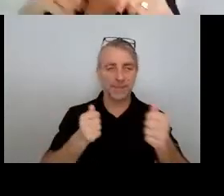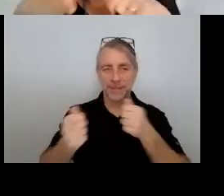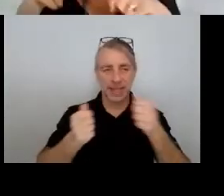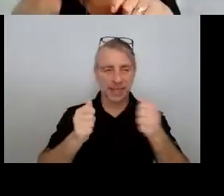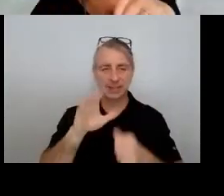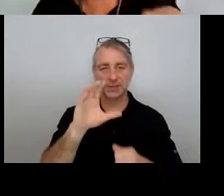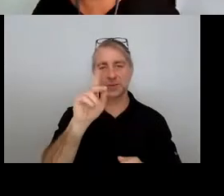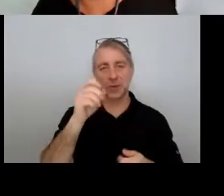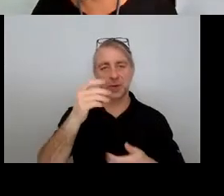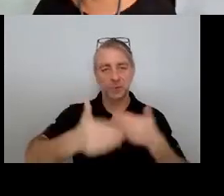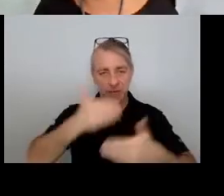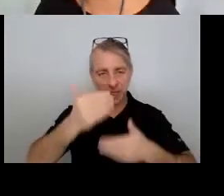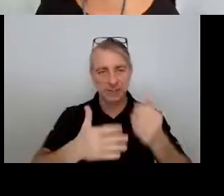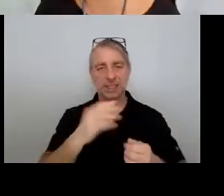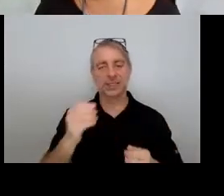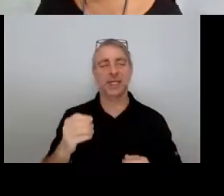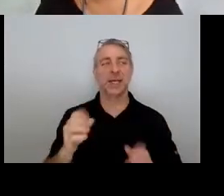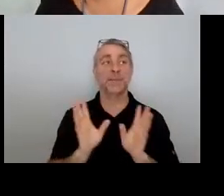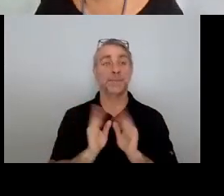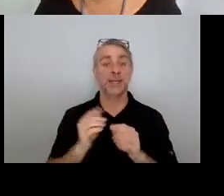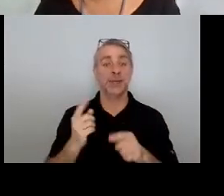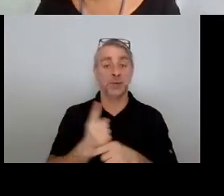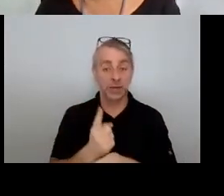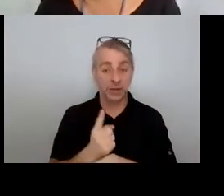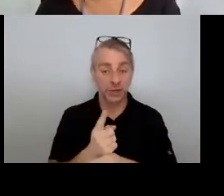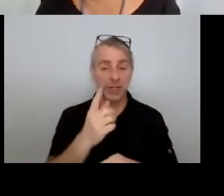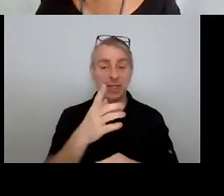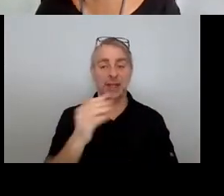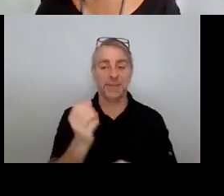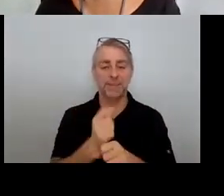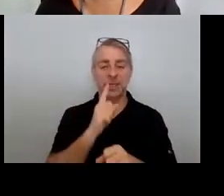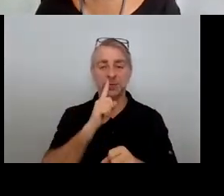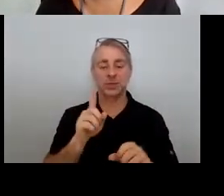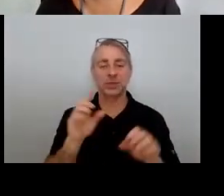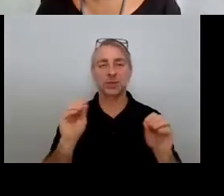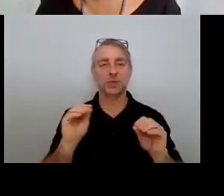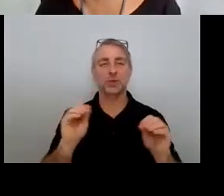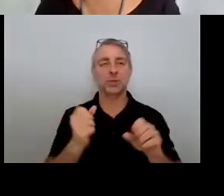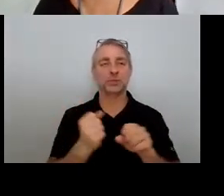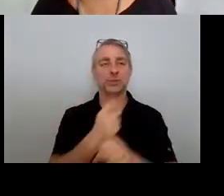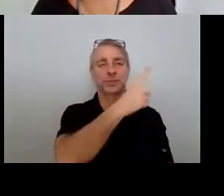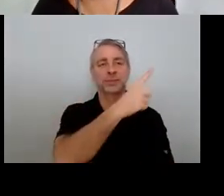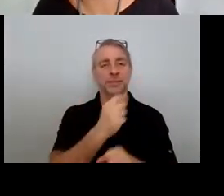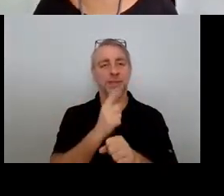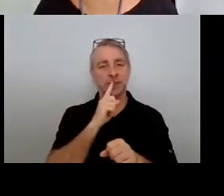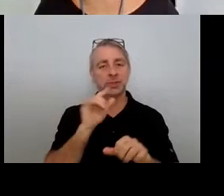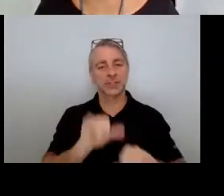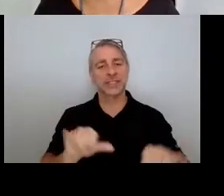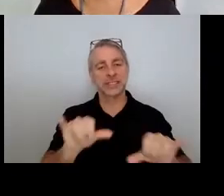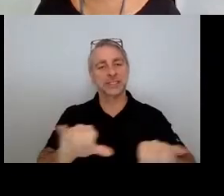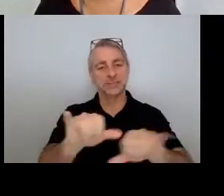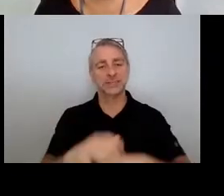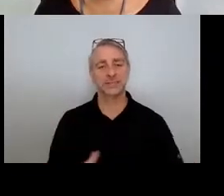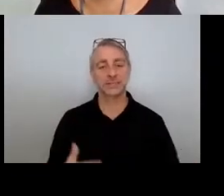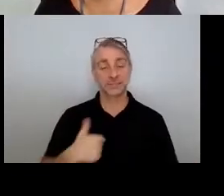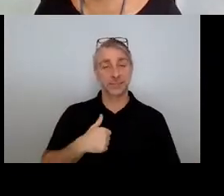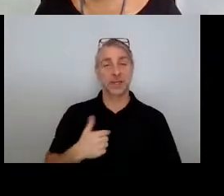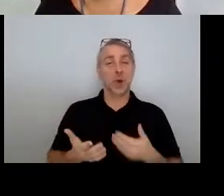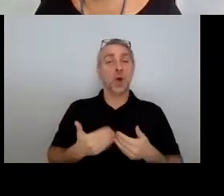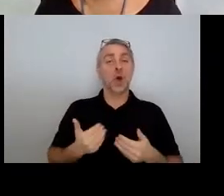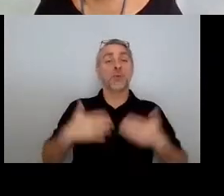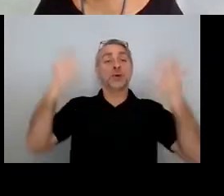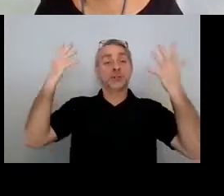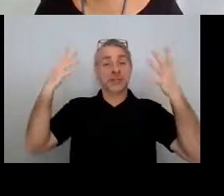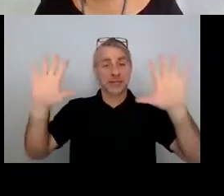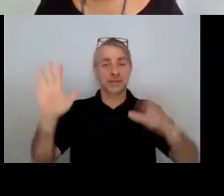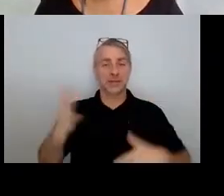to resolve inconsistencies across coders. Okay, so I'm about there with my